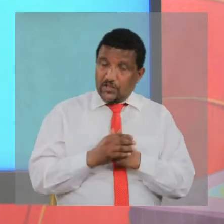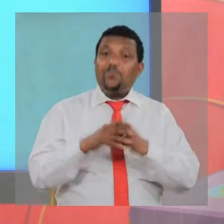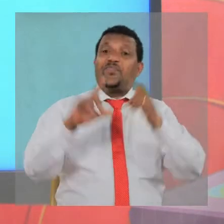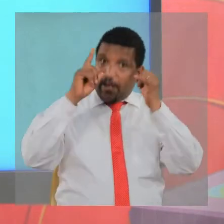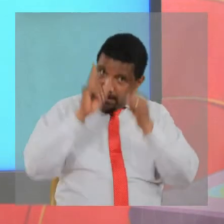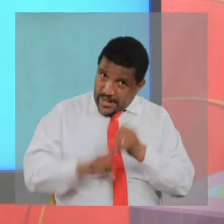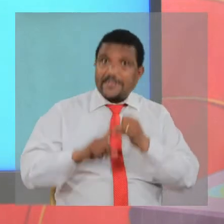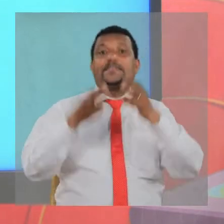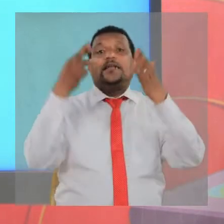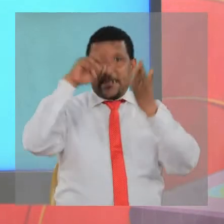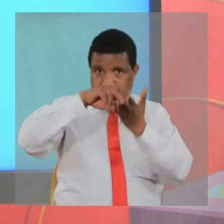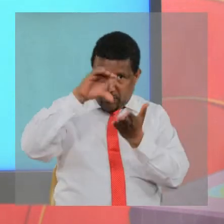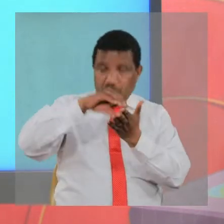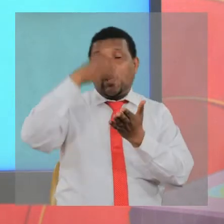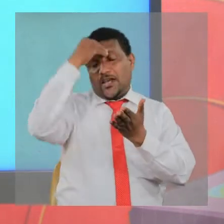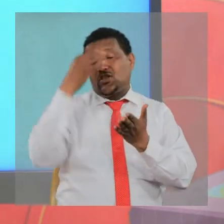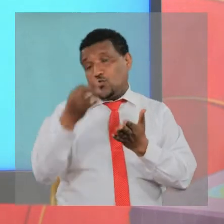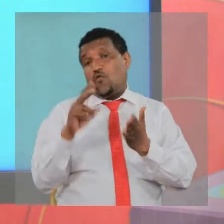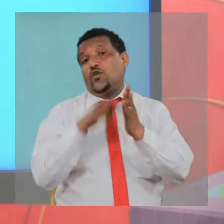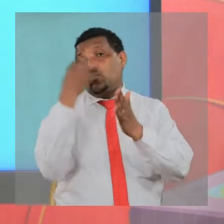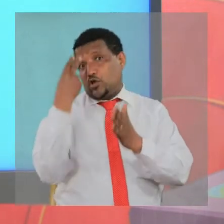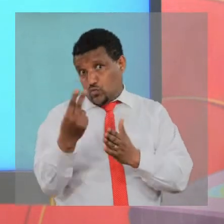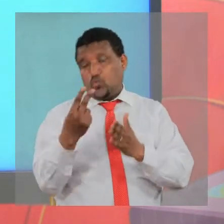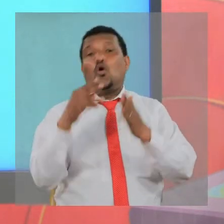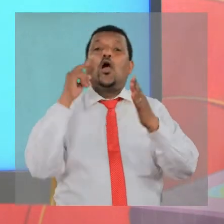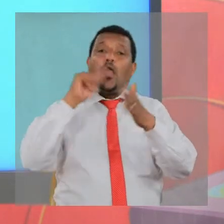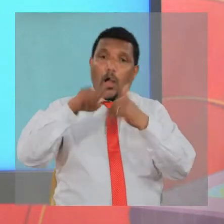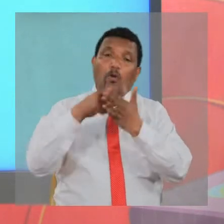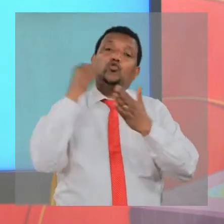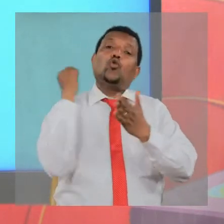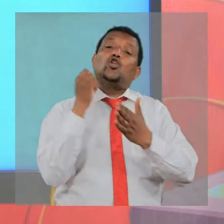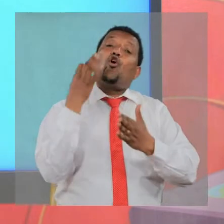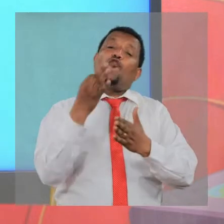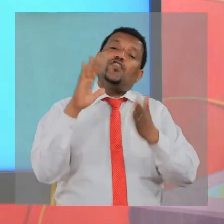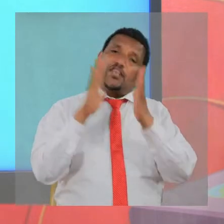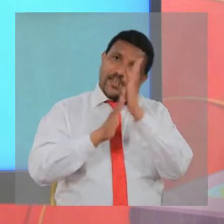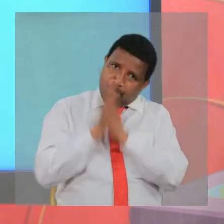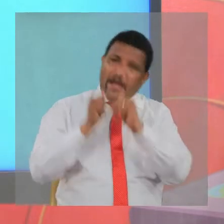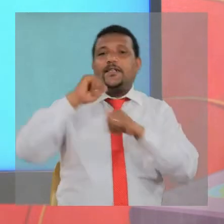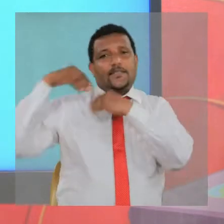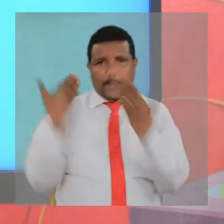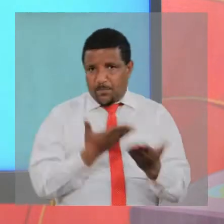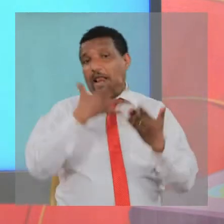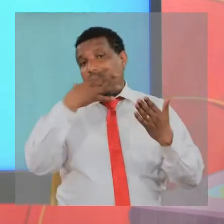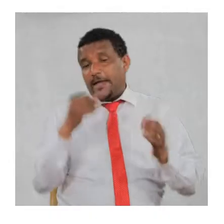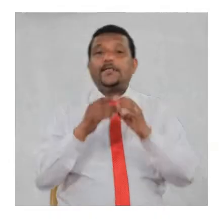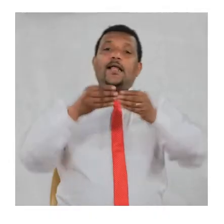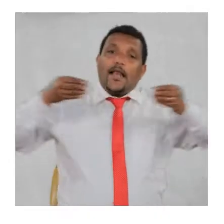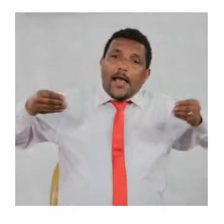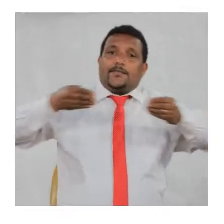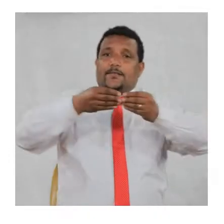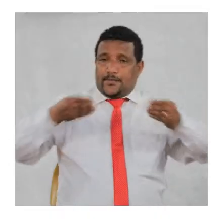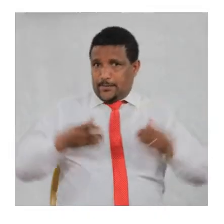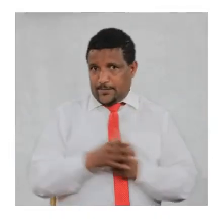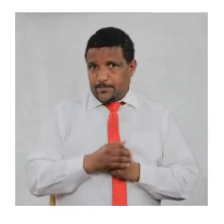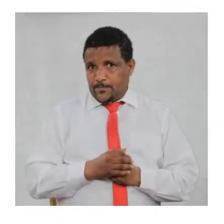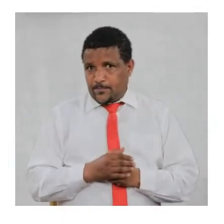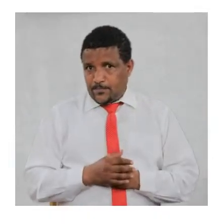the last revision lesson of Unit 2, which is about the theory of demand, supply and elasticity.